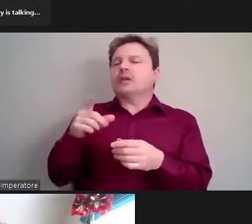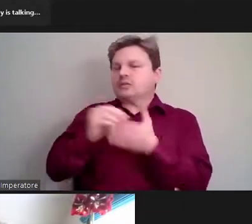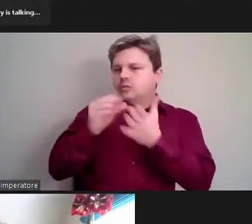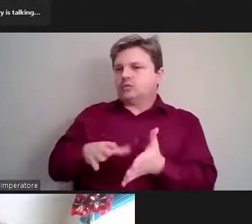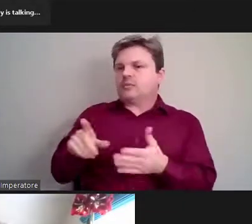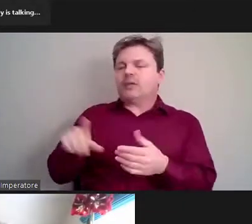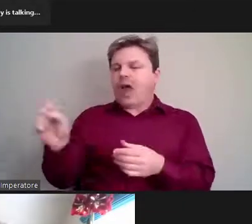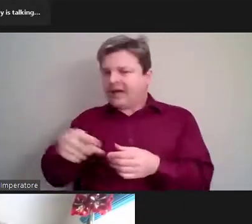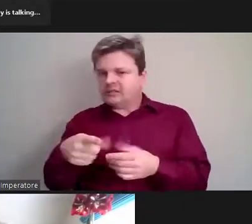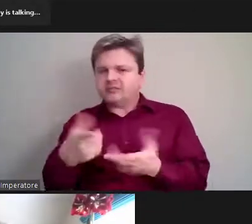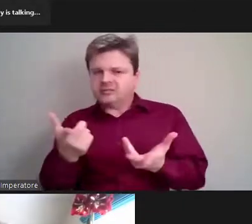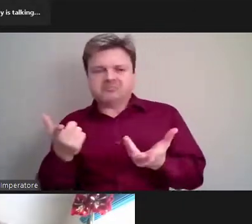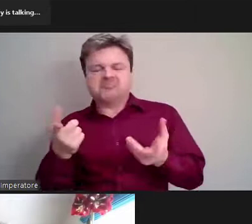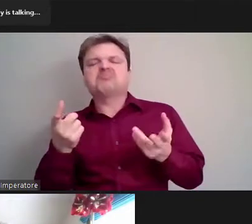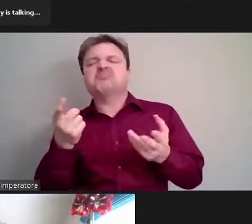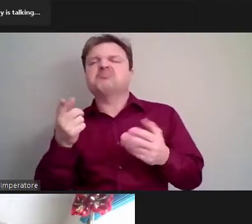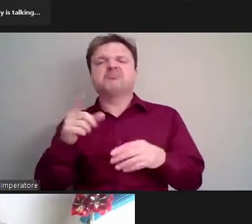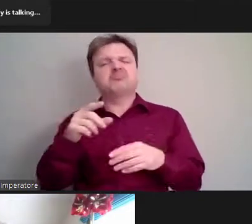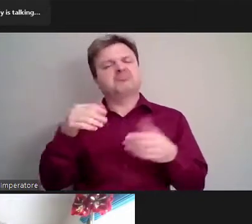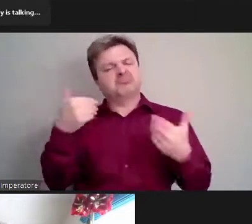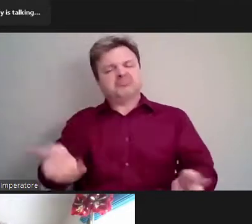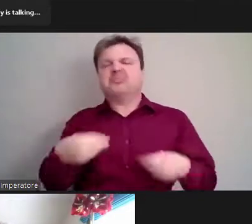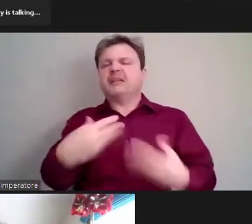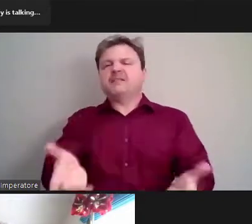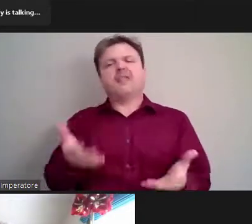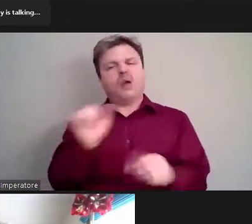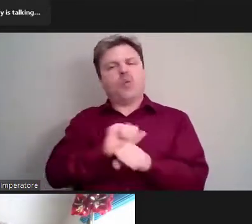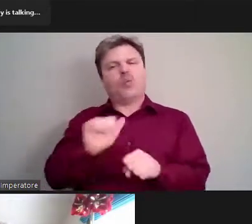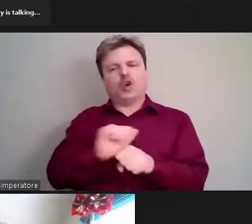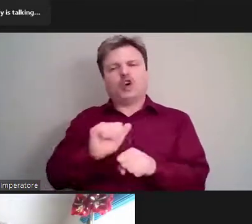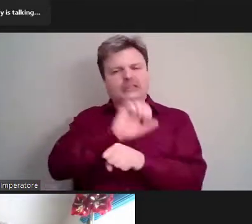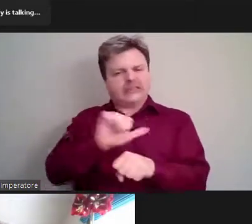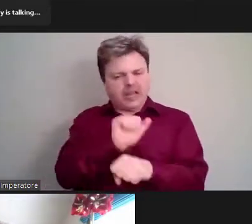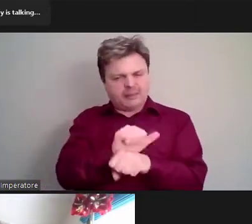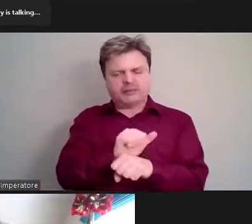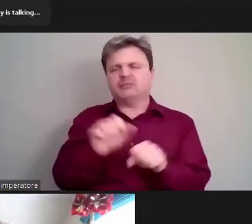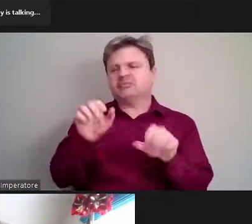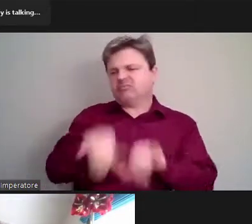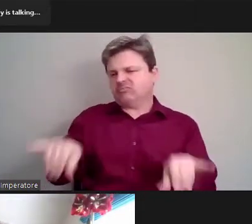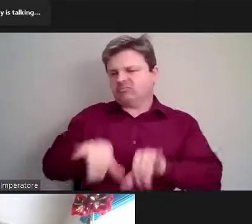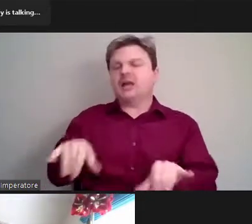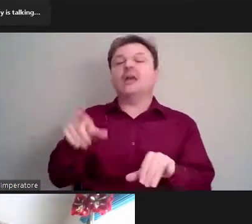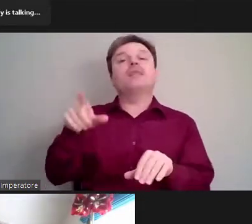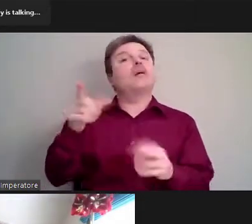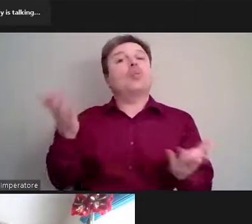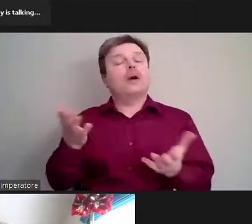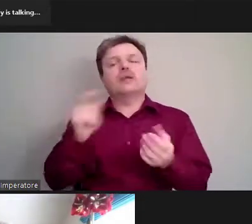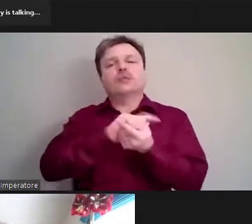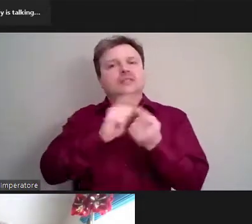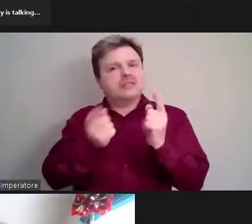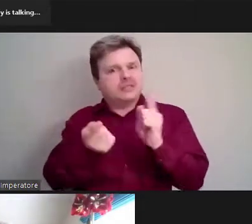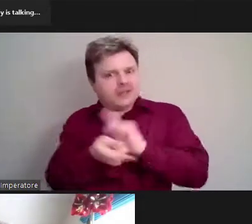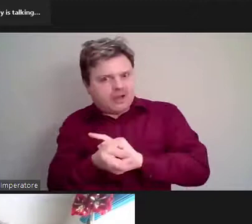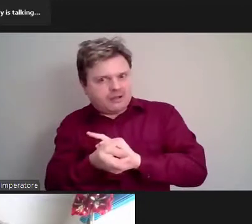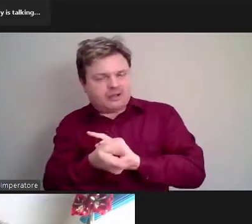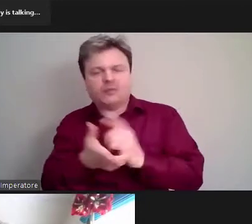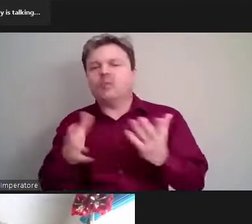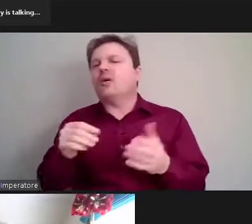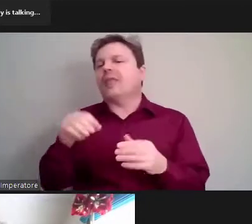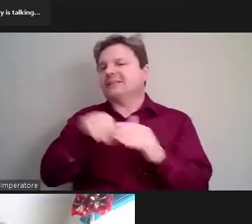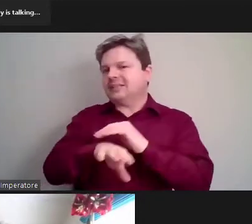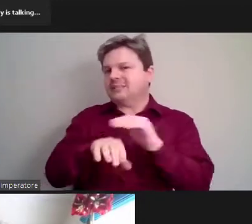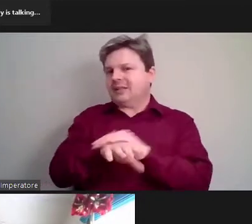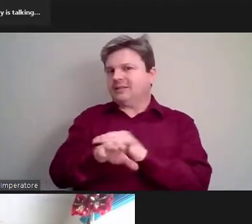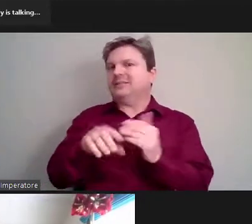normal old way, and then to revise the assignment with accessibility features and to write a